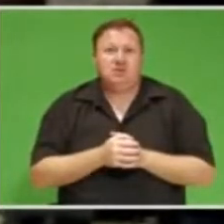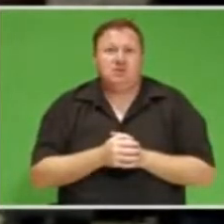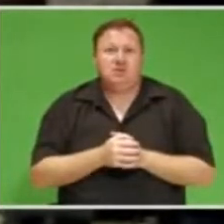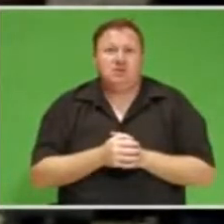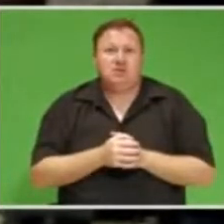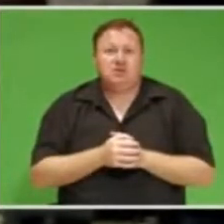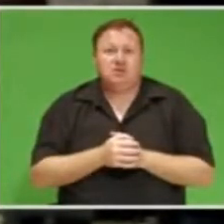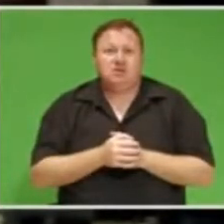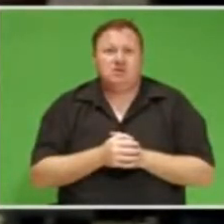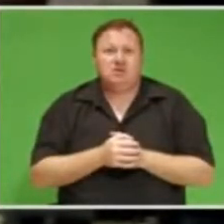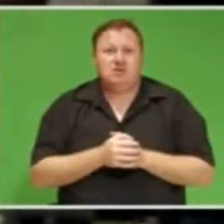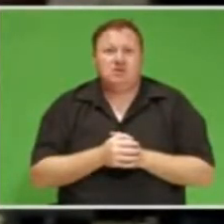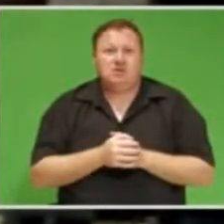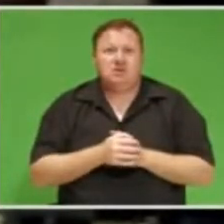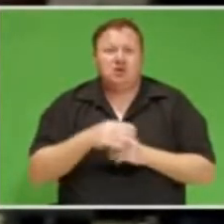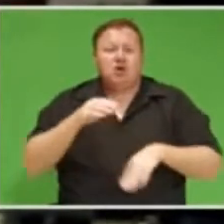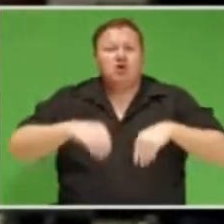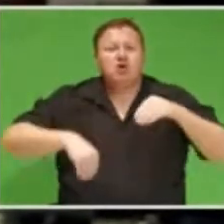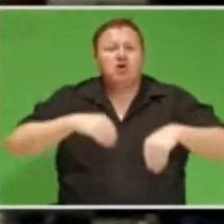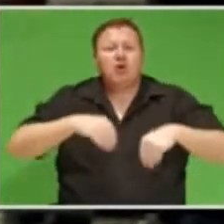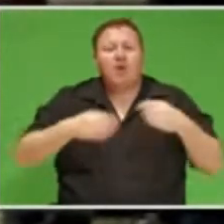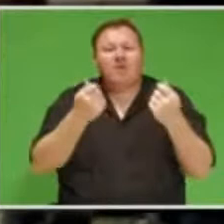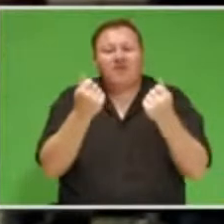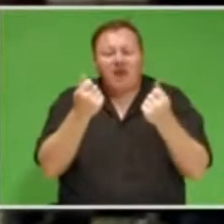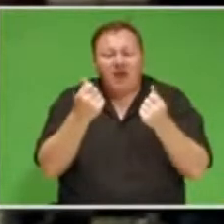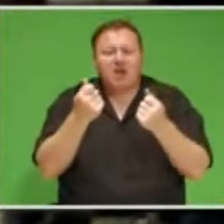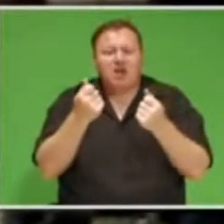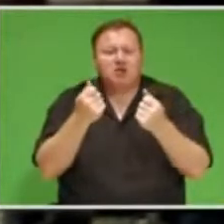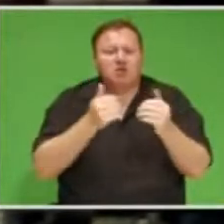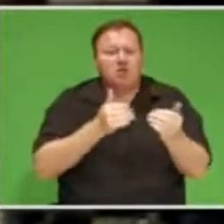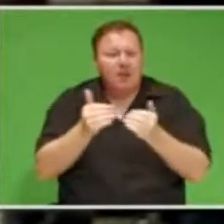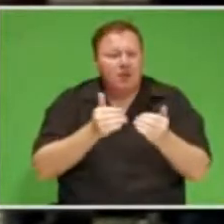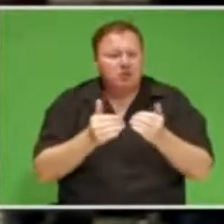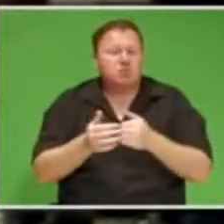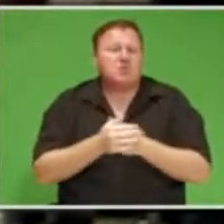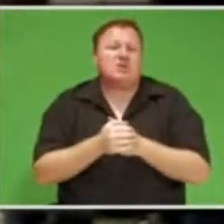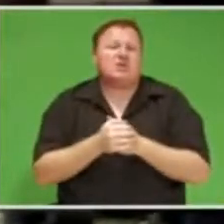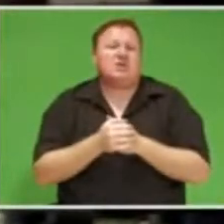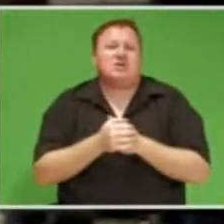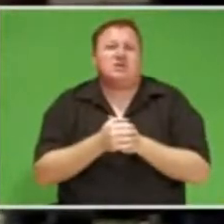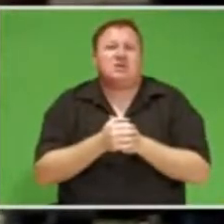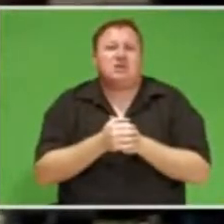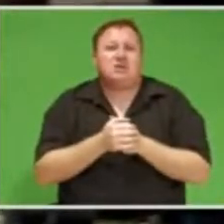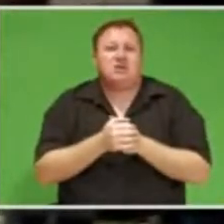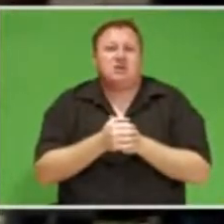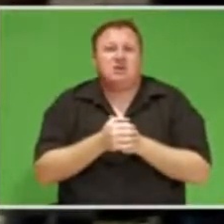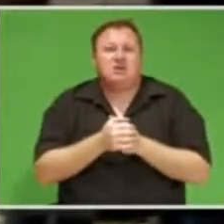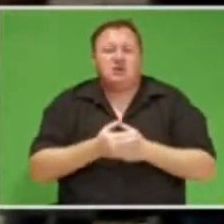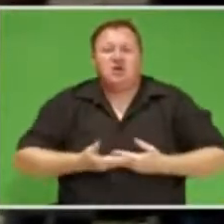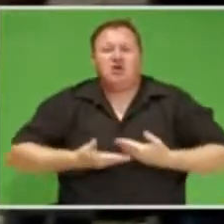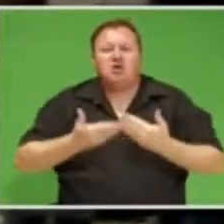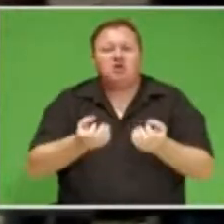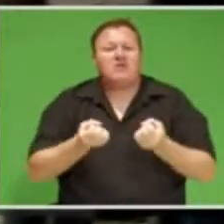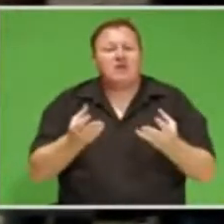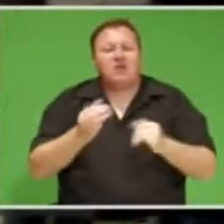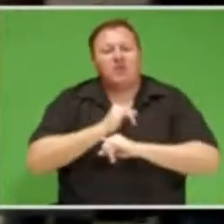ineffective and sometimes corrupt financial administrative management, and poor service